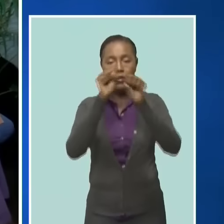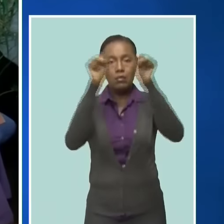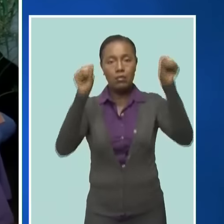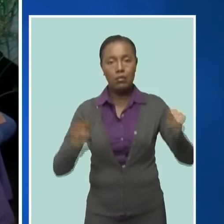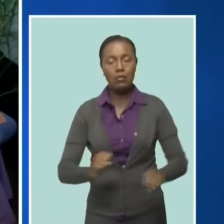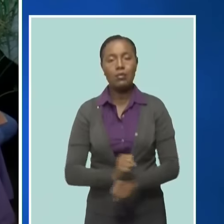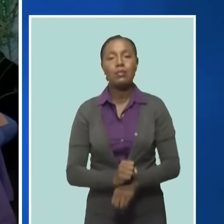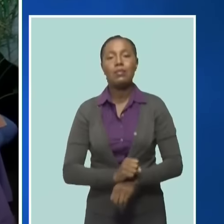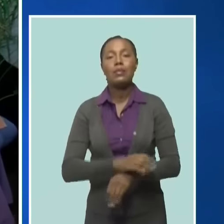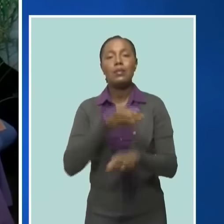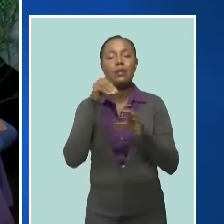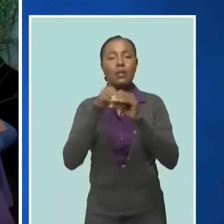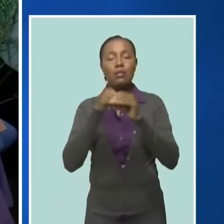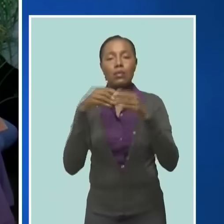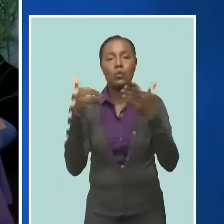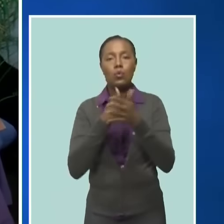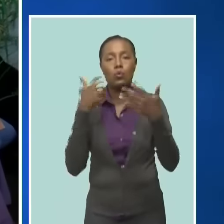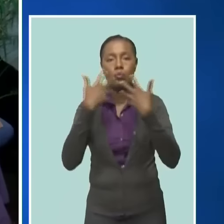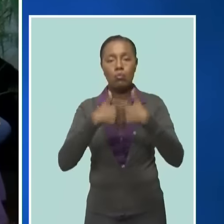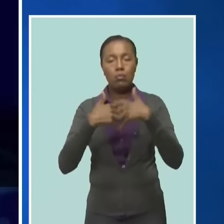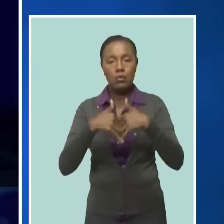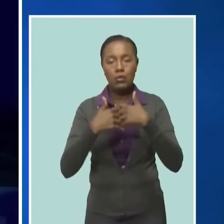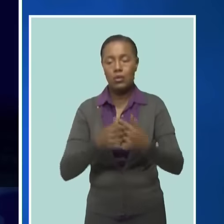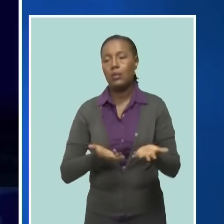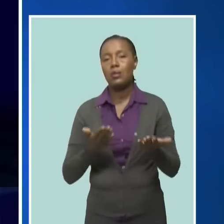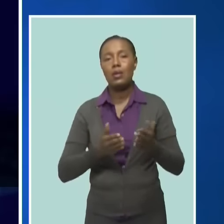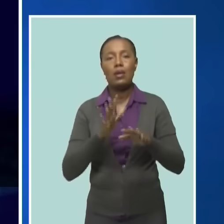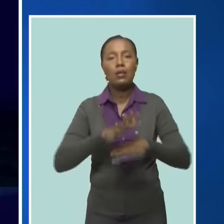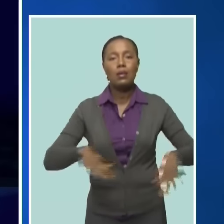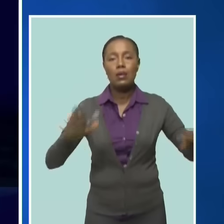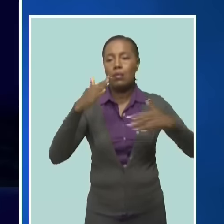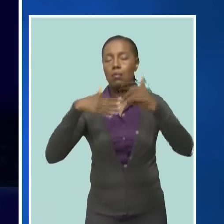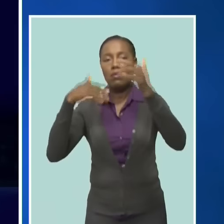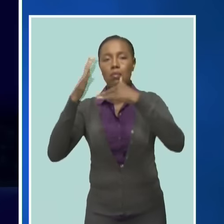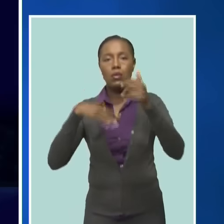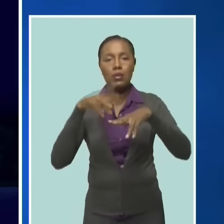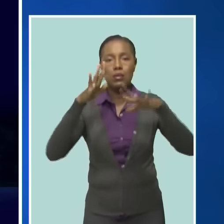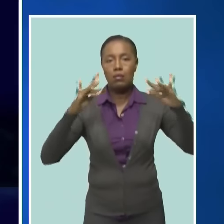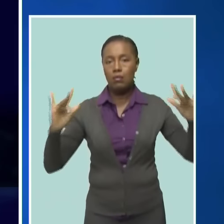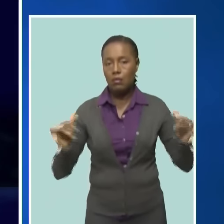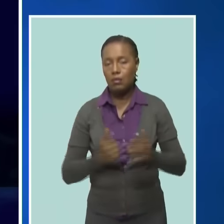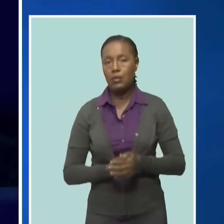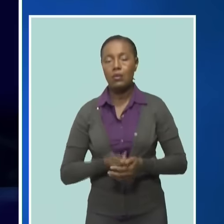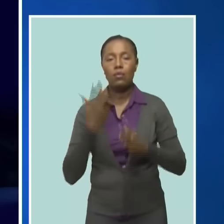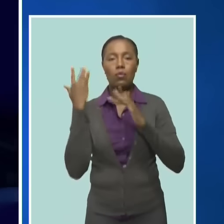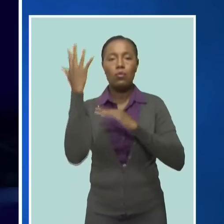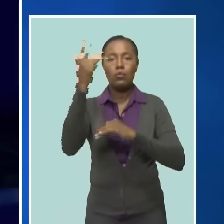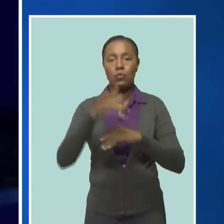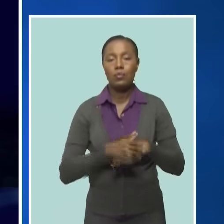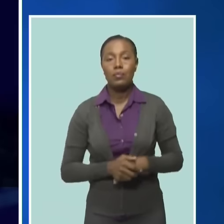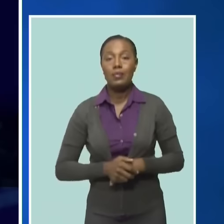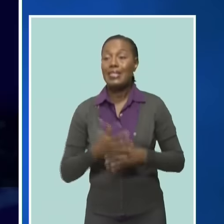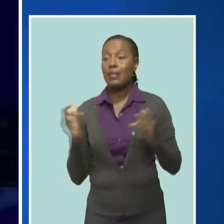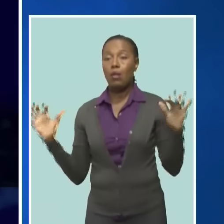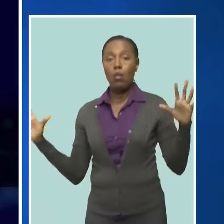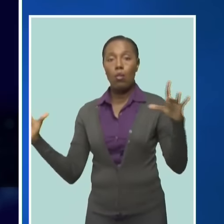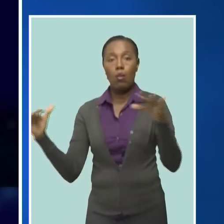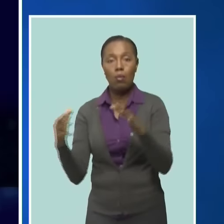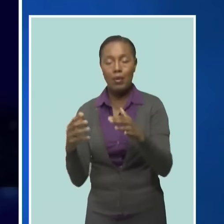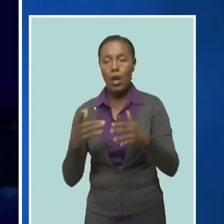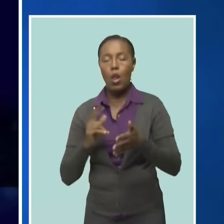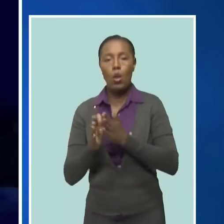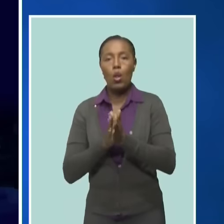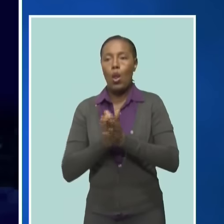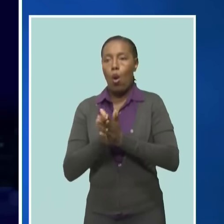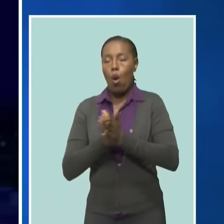new machinery and infrastructure as they focus on the future. All of those things are coming together, and it feels like a great rush of things